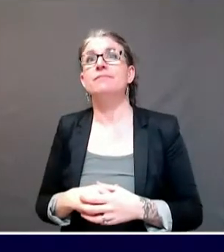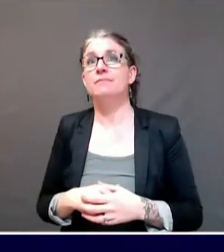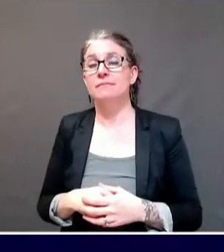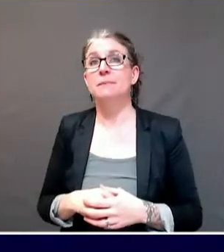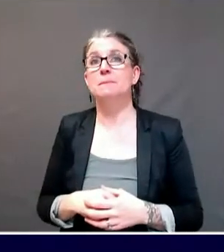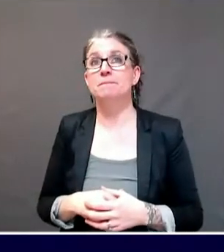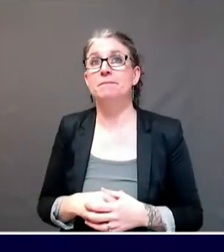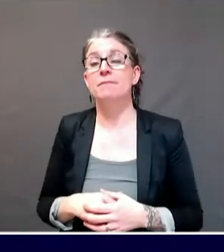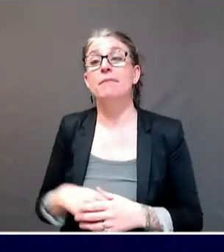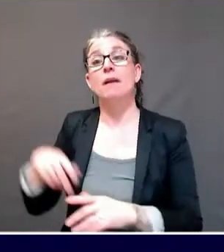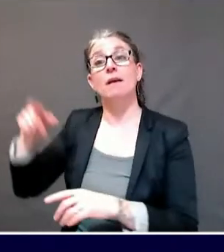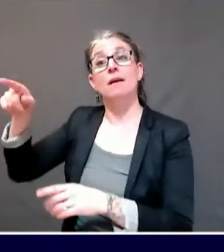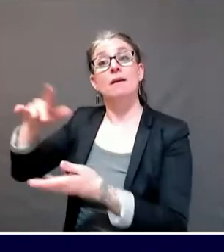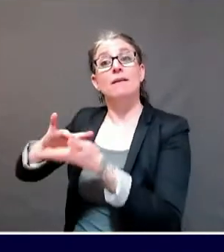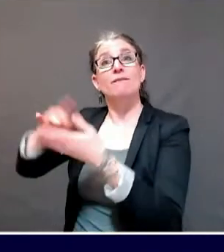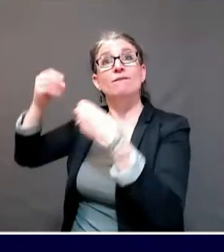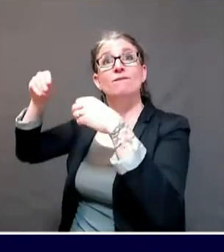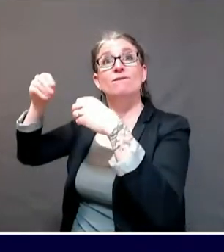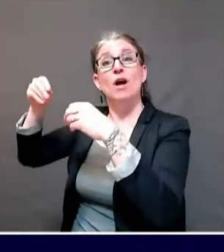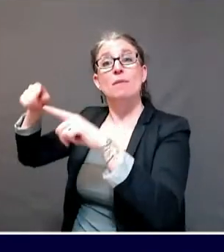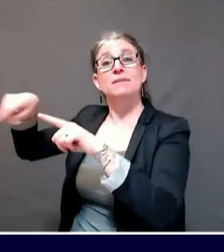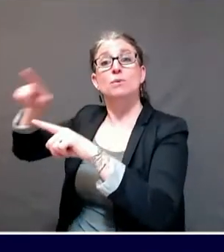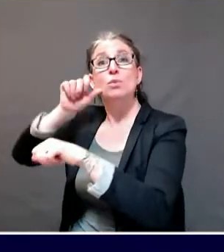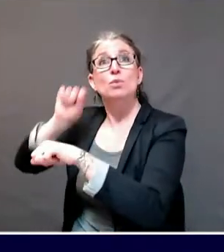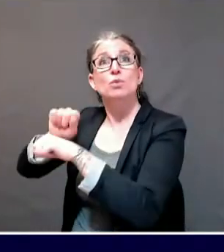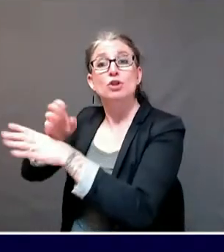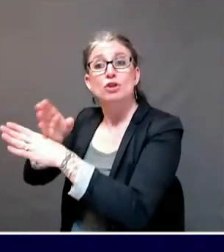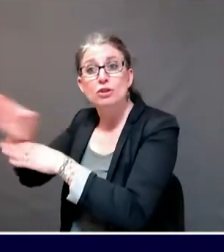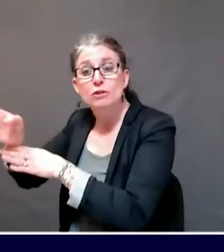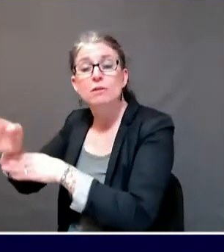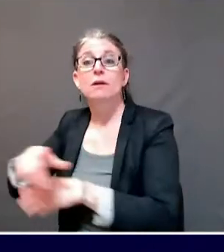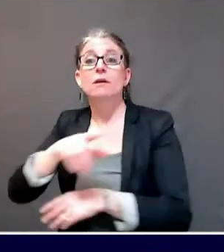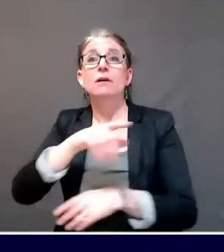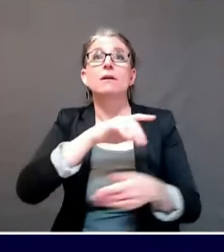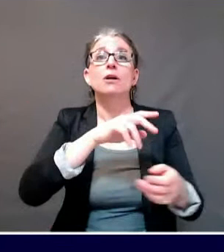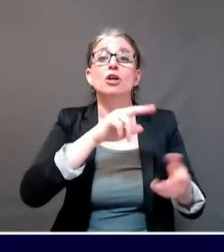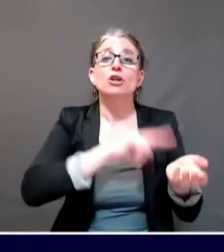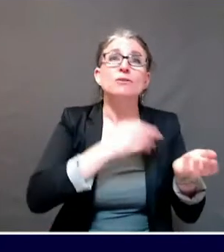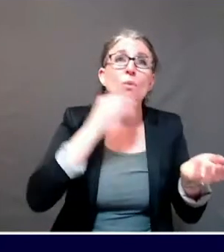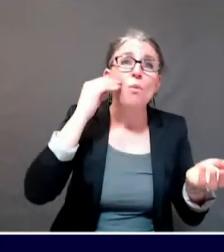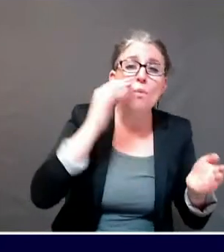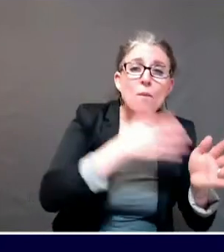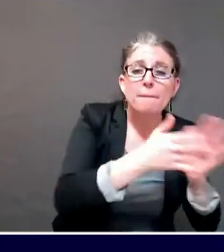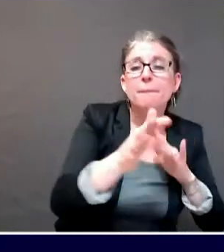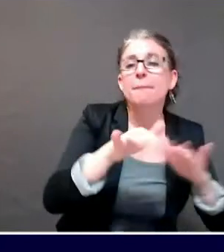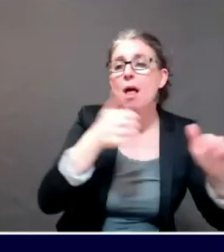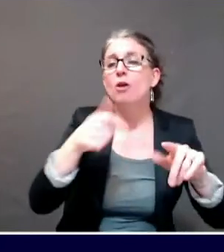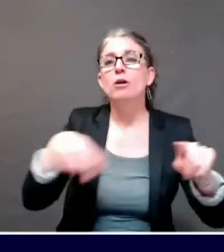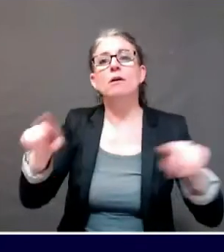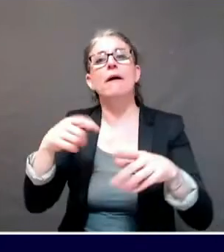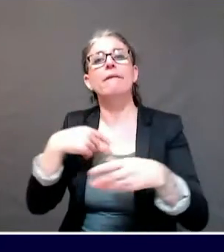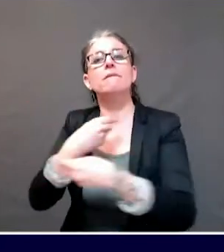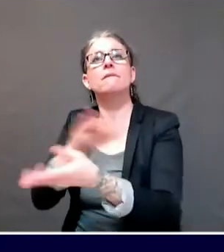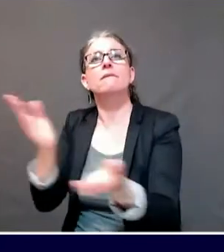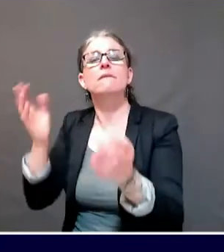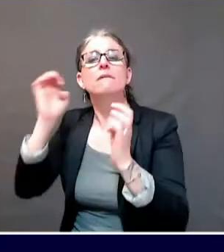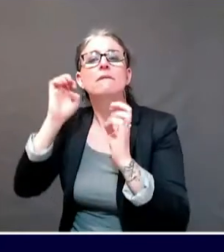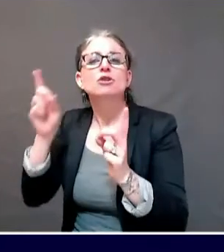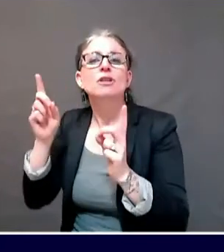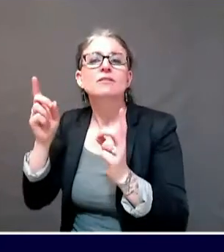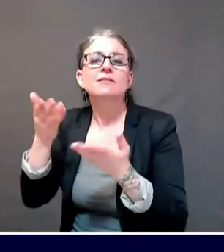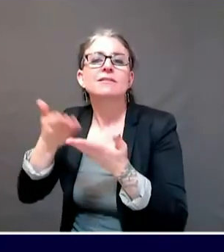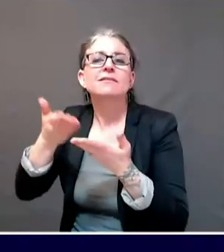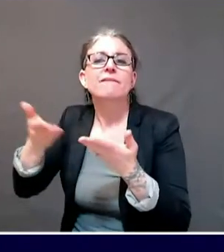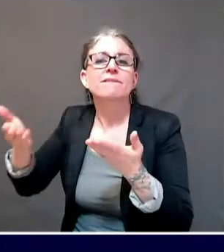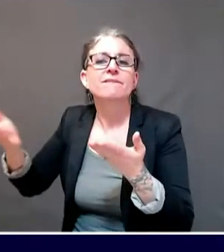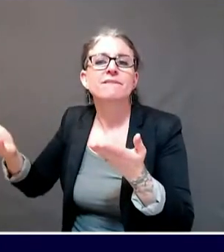had around vaccines. We started pushing those out even before vaccines arrived in Maine. I think that is one among many